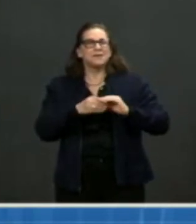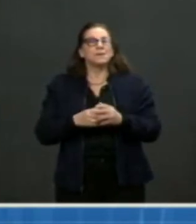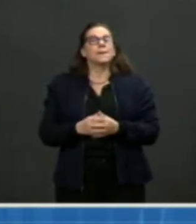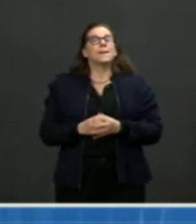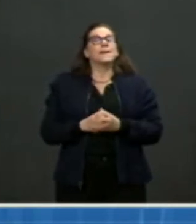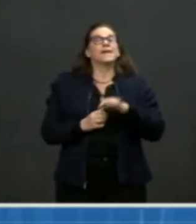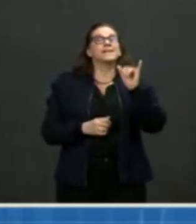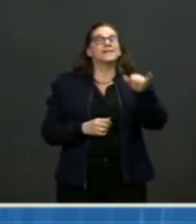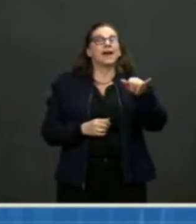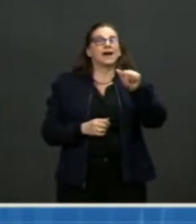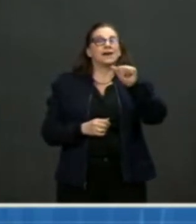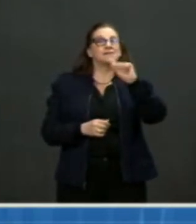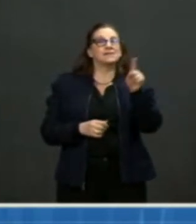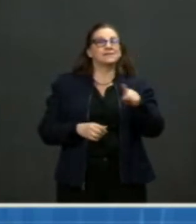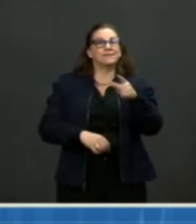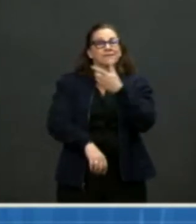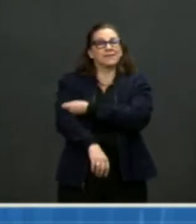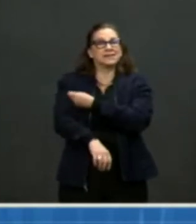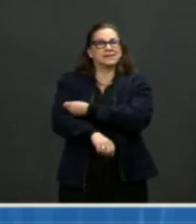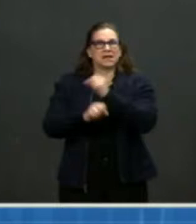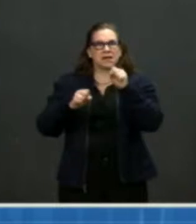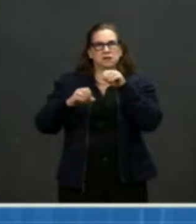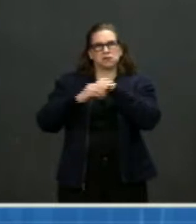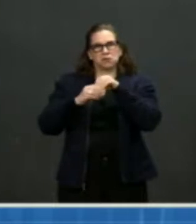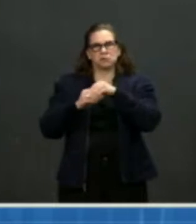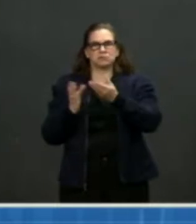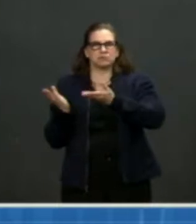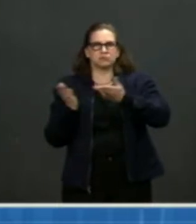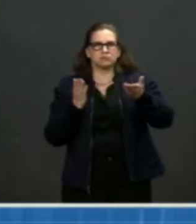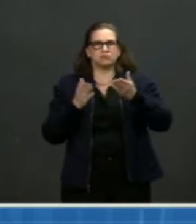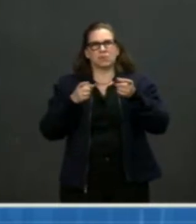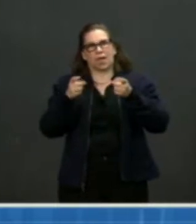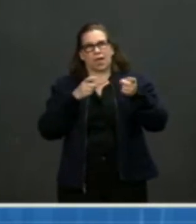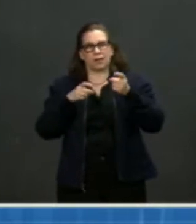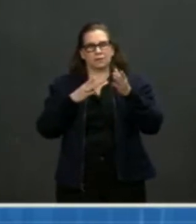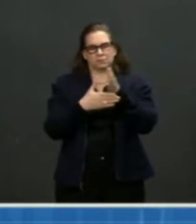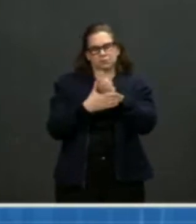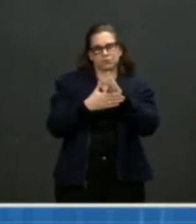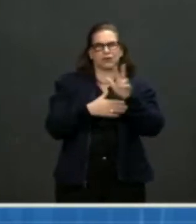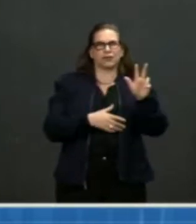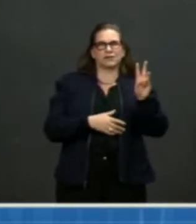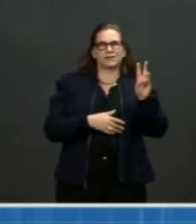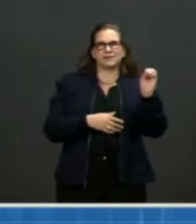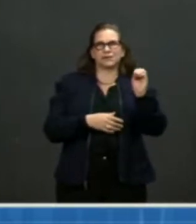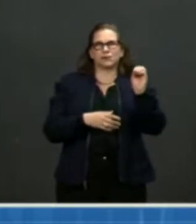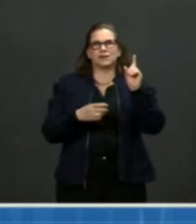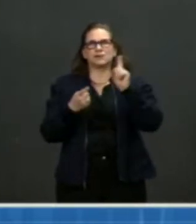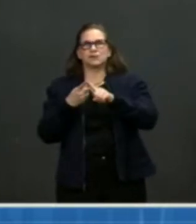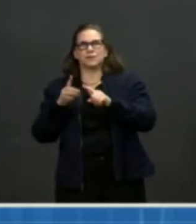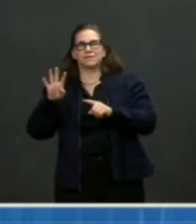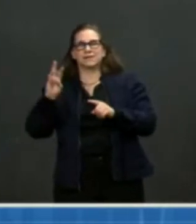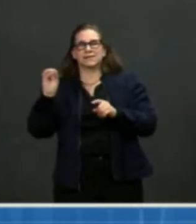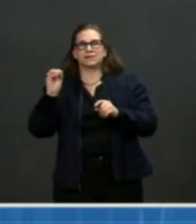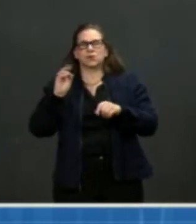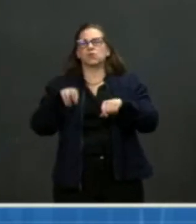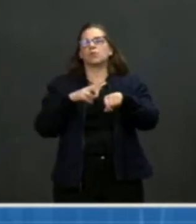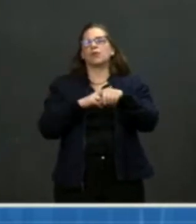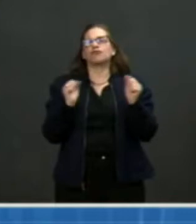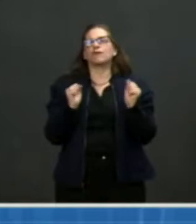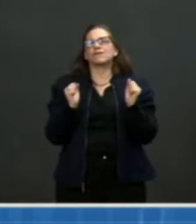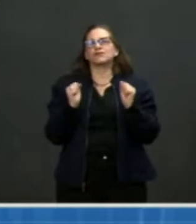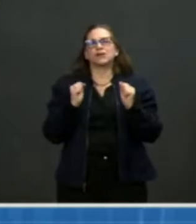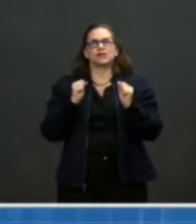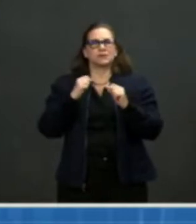and handled at refrigerator temperatures for at least 6 months. Also importantly,